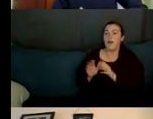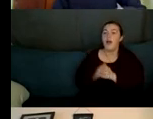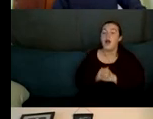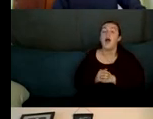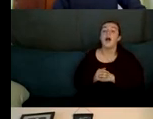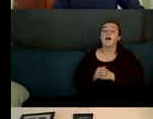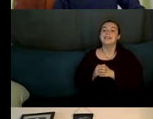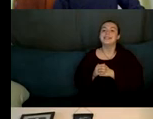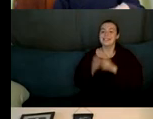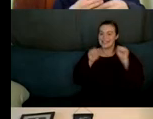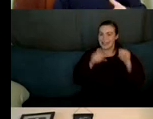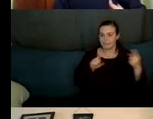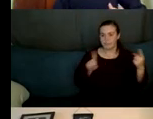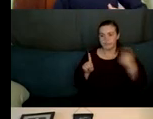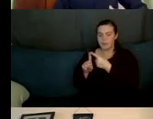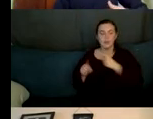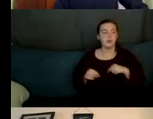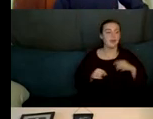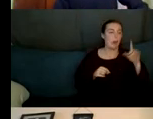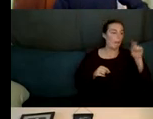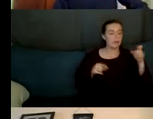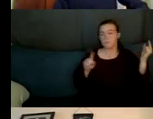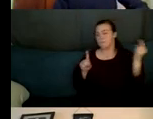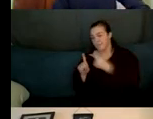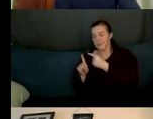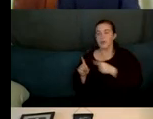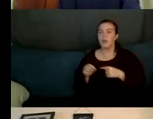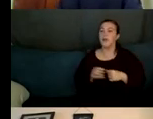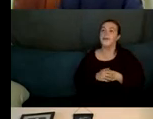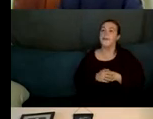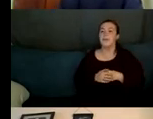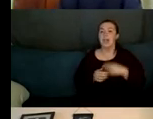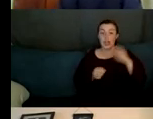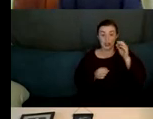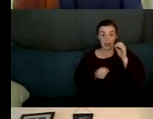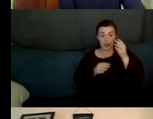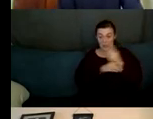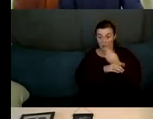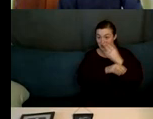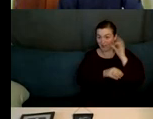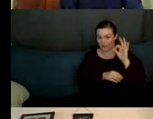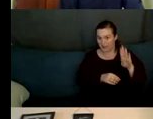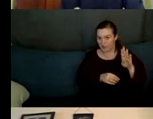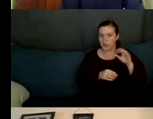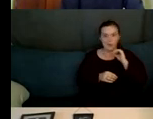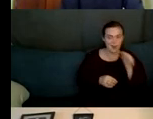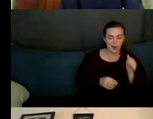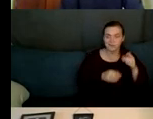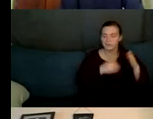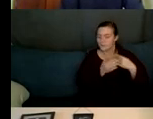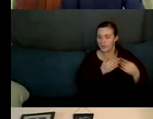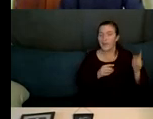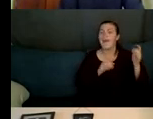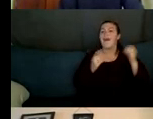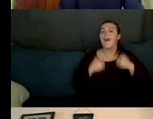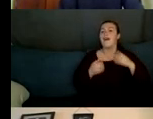that you can just refer people to, whether they use Facebook or not. And you can usually embed a live Google Calendar